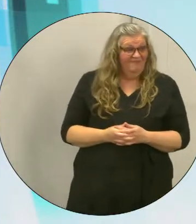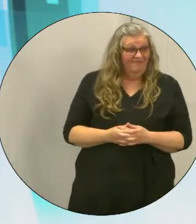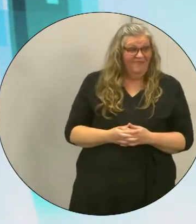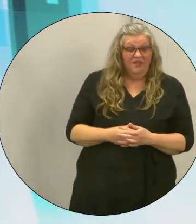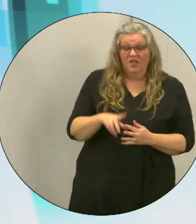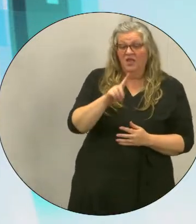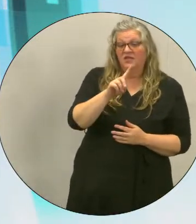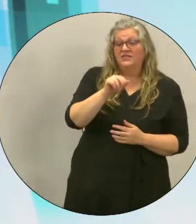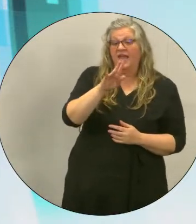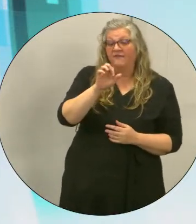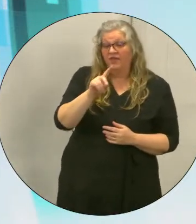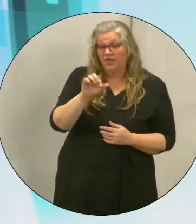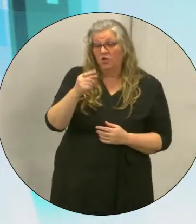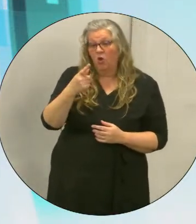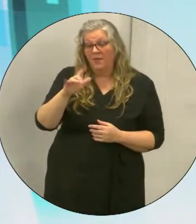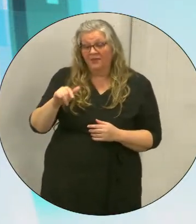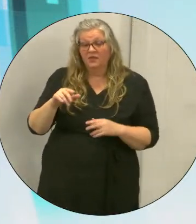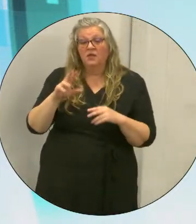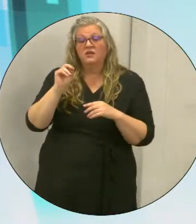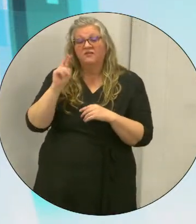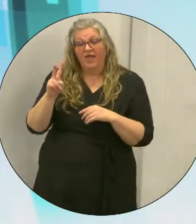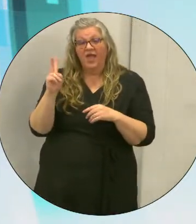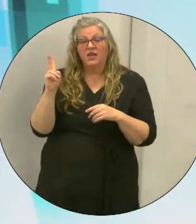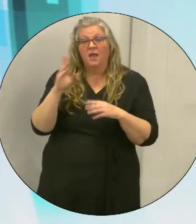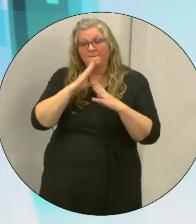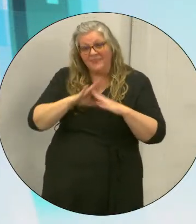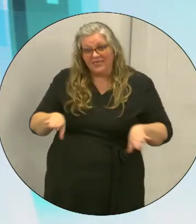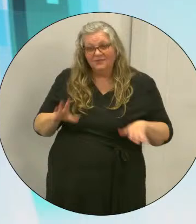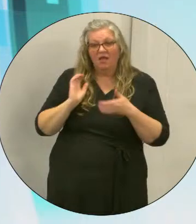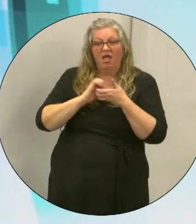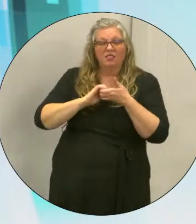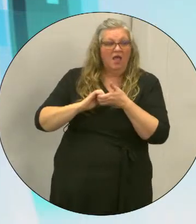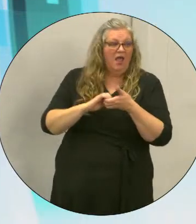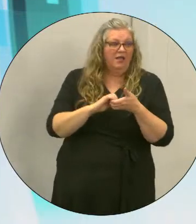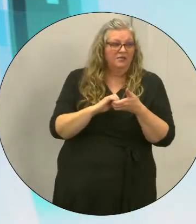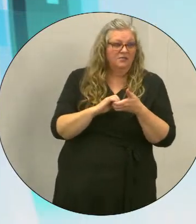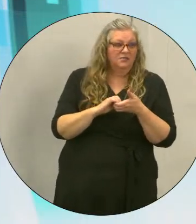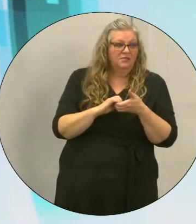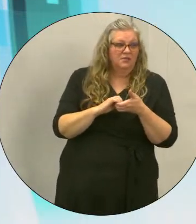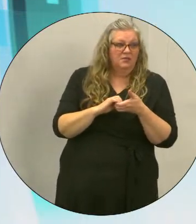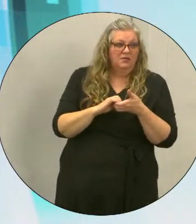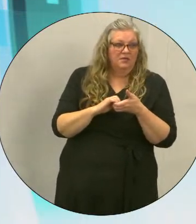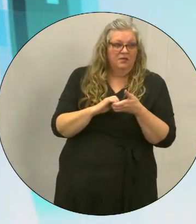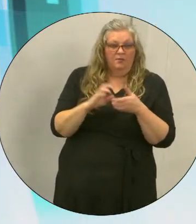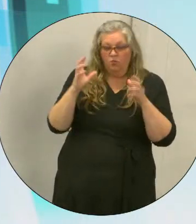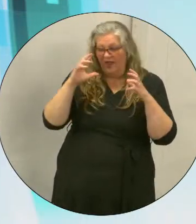David Gomez, for the record, Nevada Peace Alliance president. I sat there so long I forgot what I was going to say.